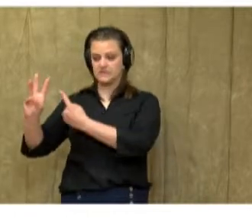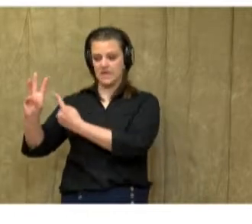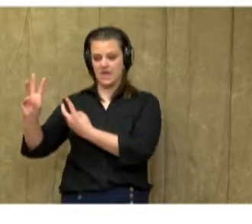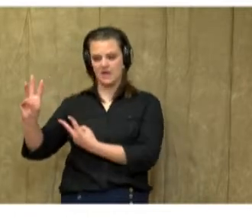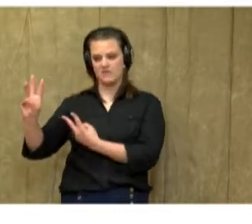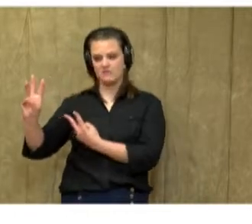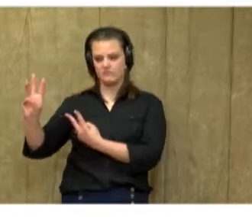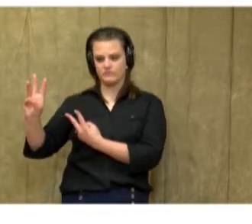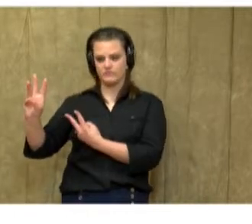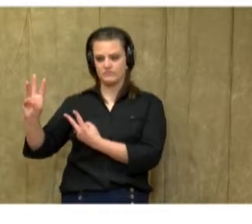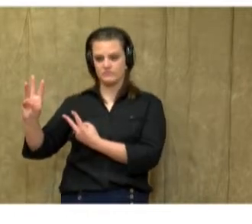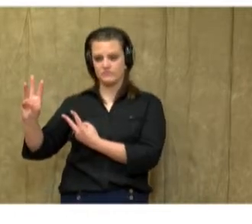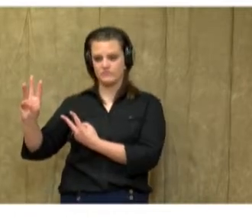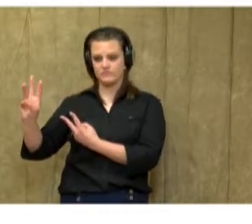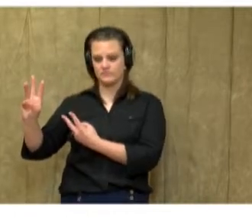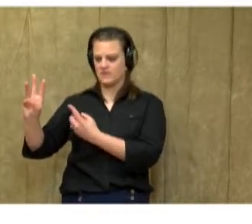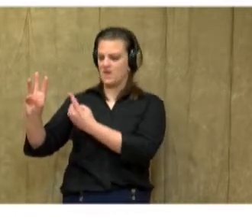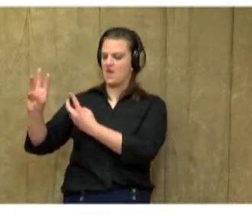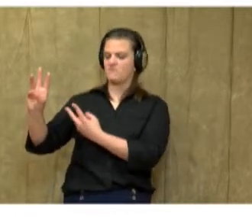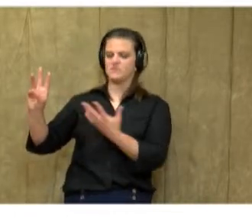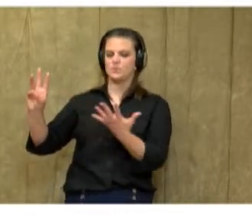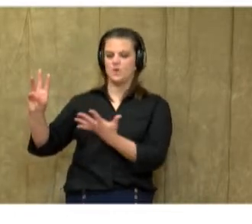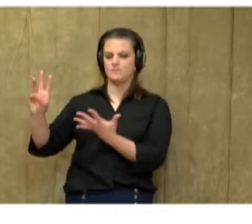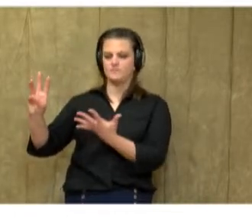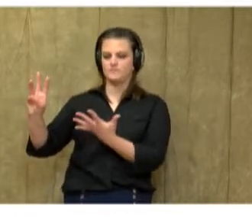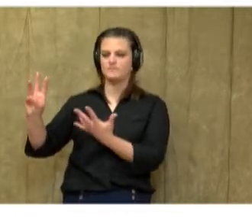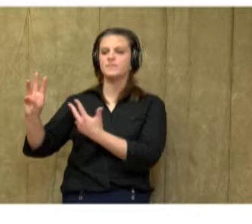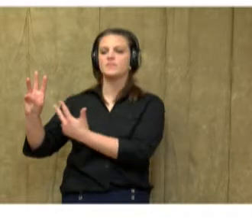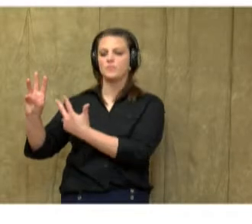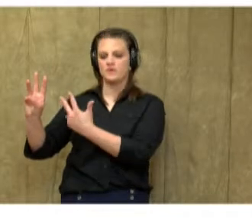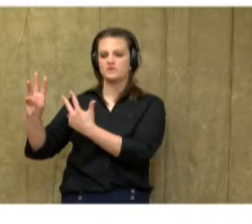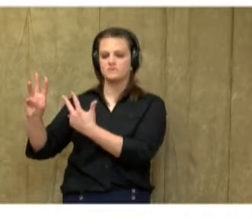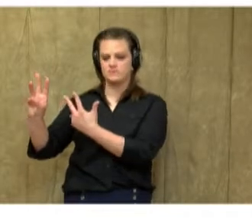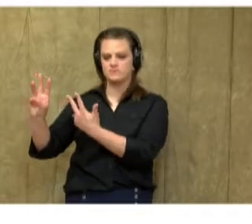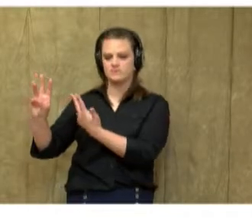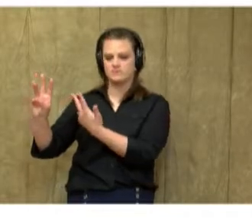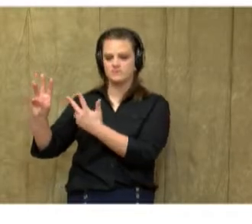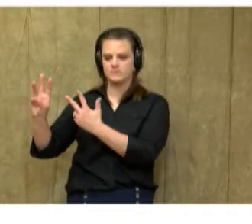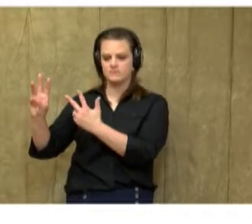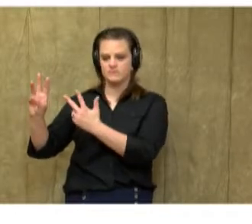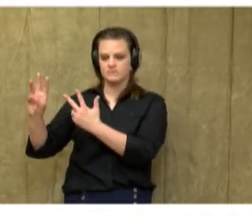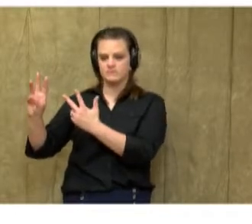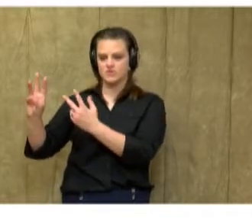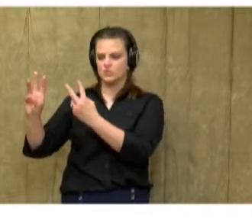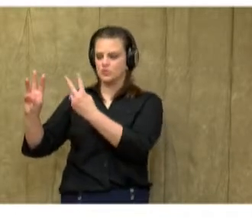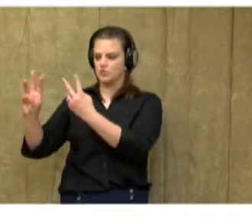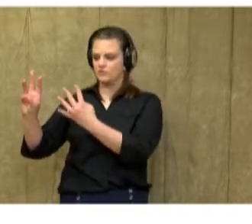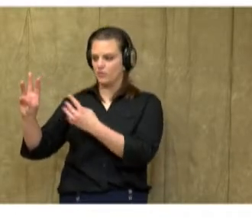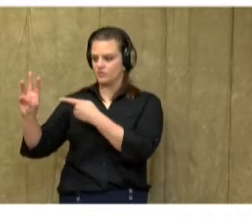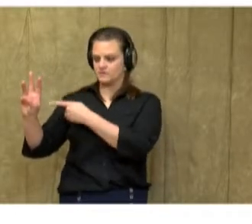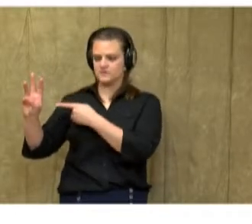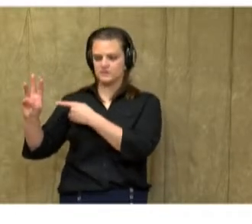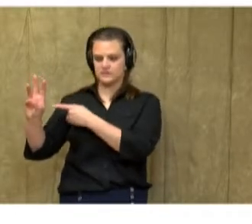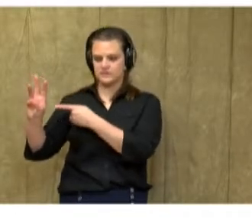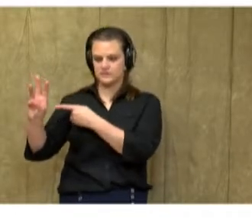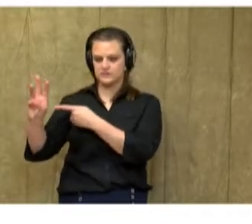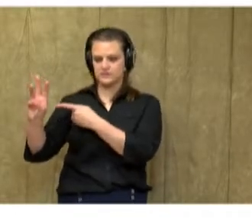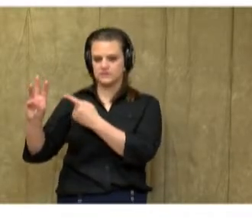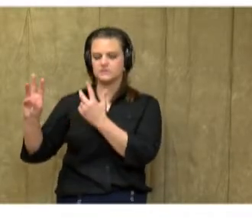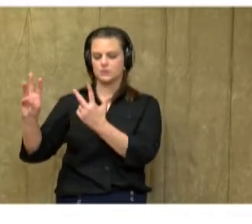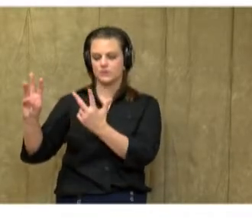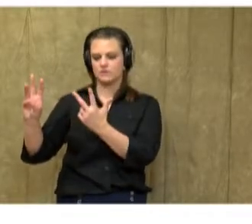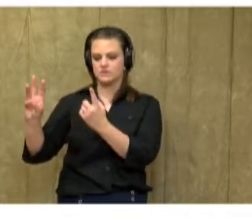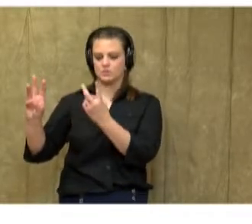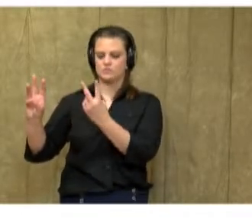is? Half of 6 is 3. So 2/4 of 6 is